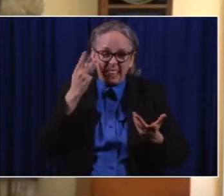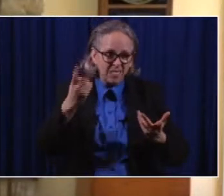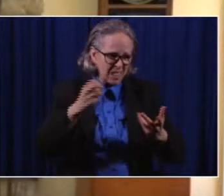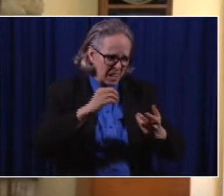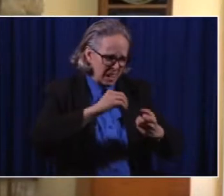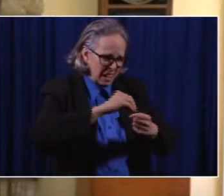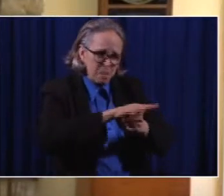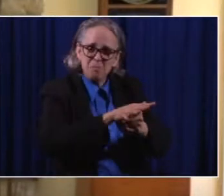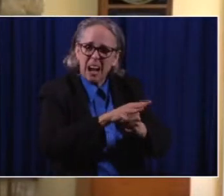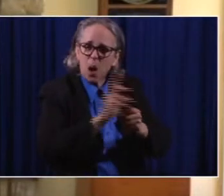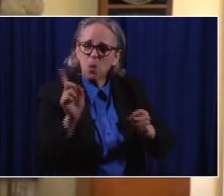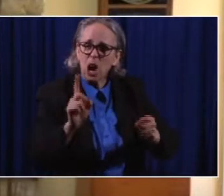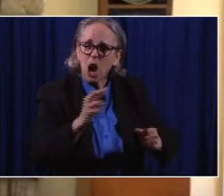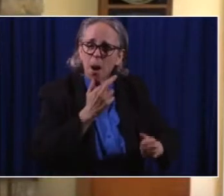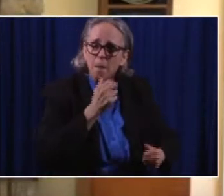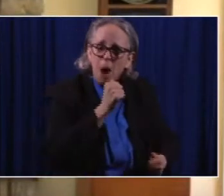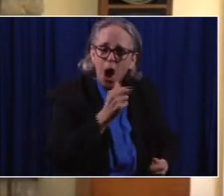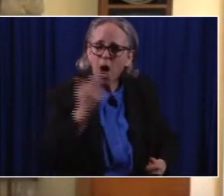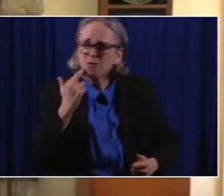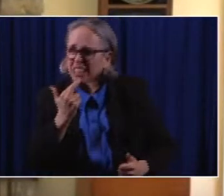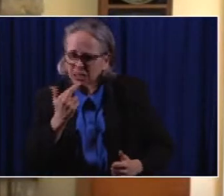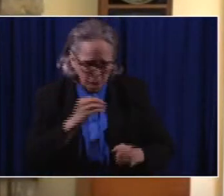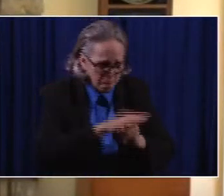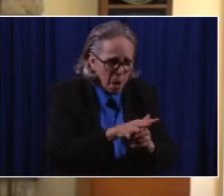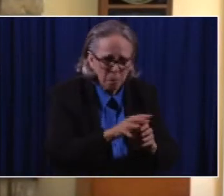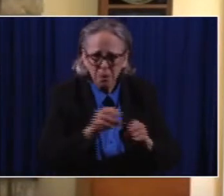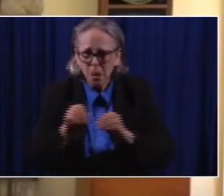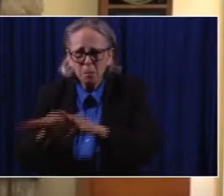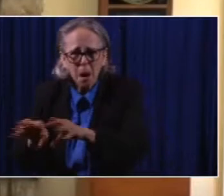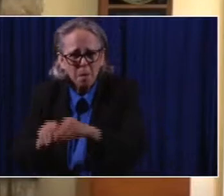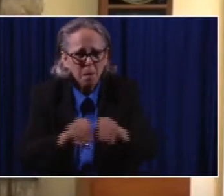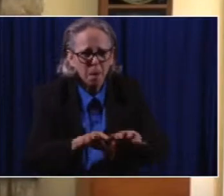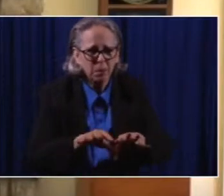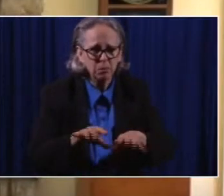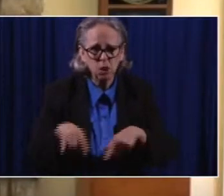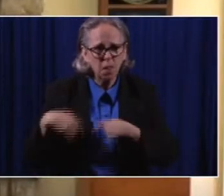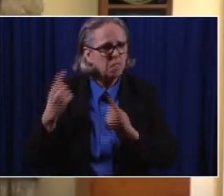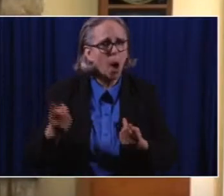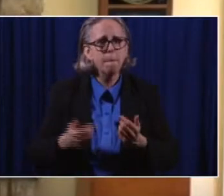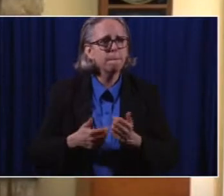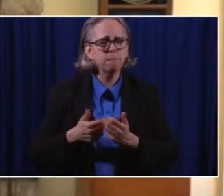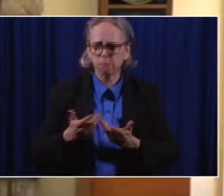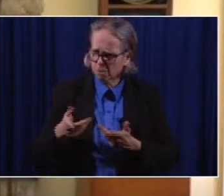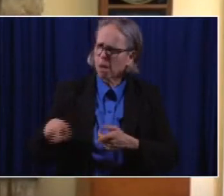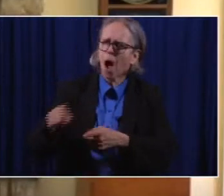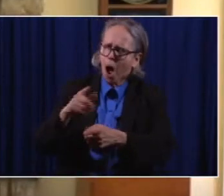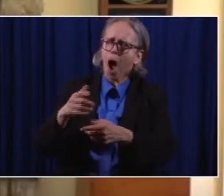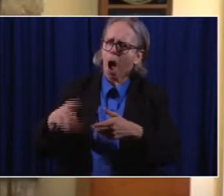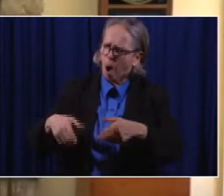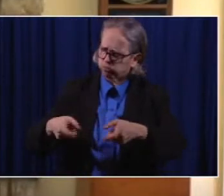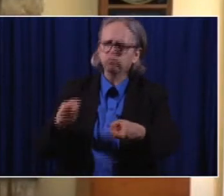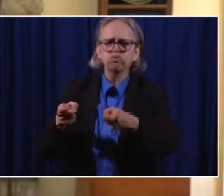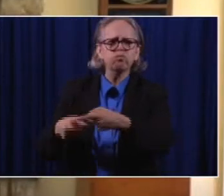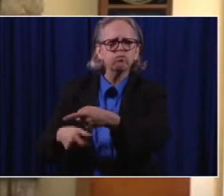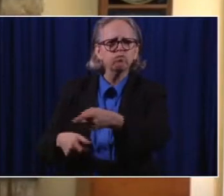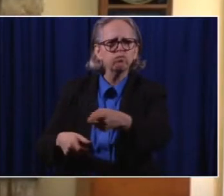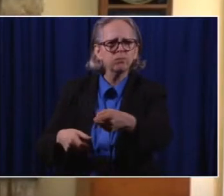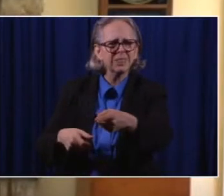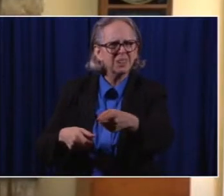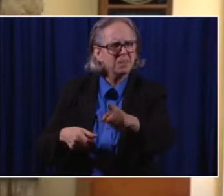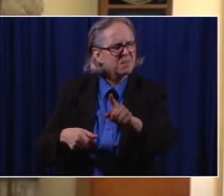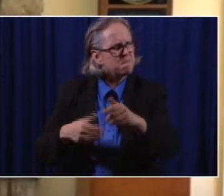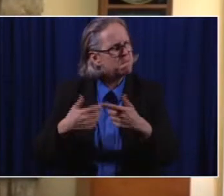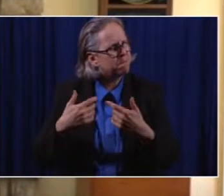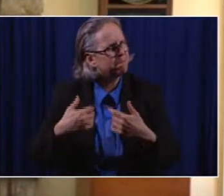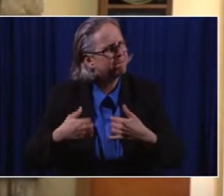more difficult now. They've done a good job. Most bars, most restaurants have done a good job, but they're inside